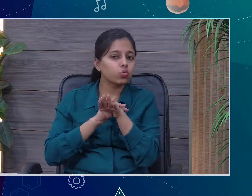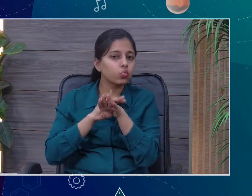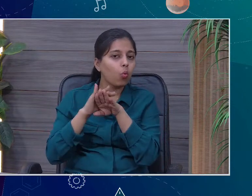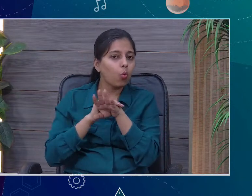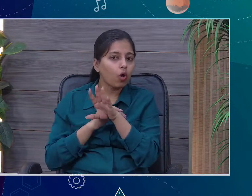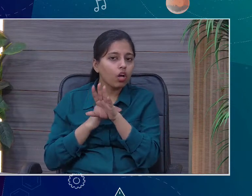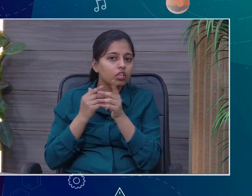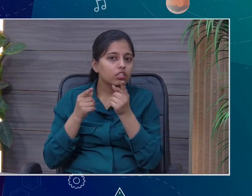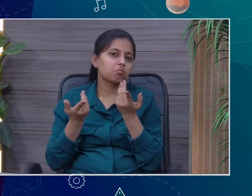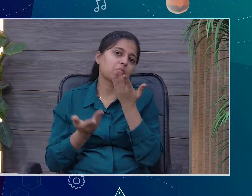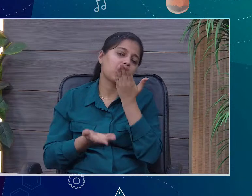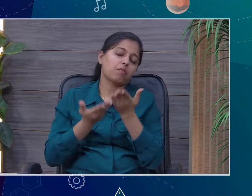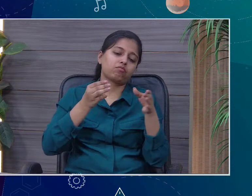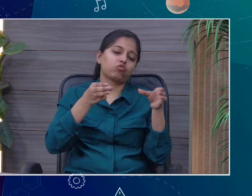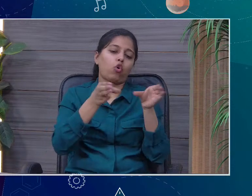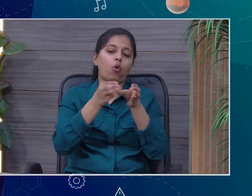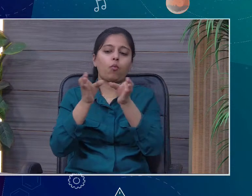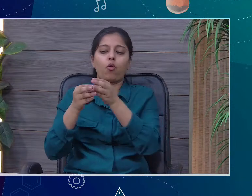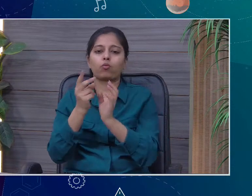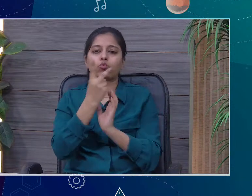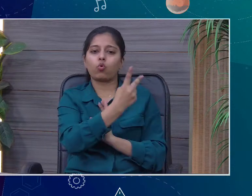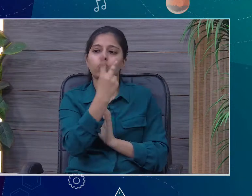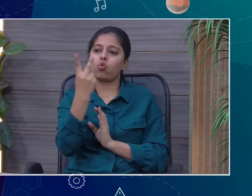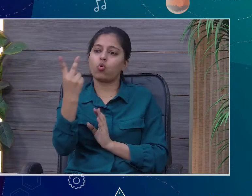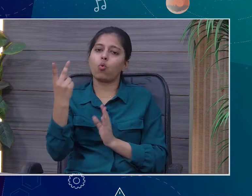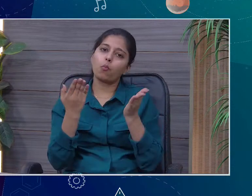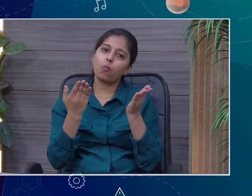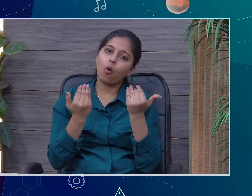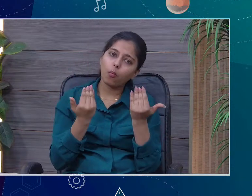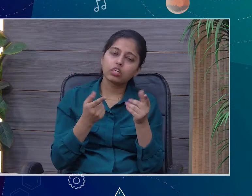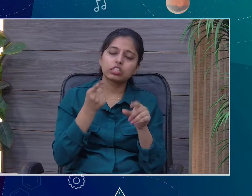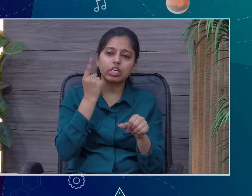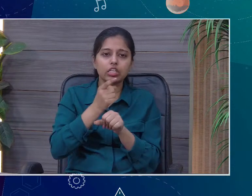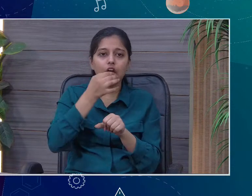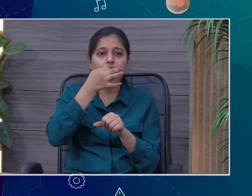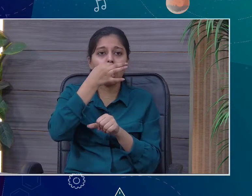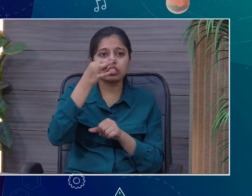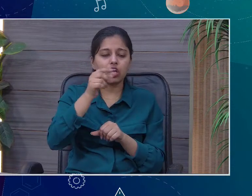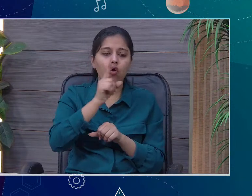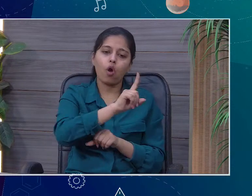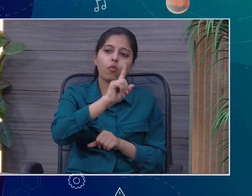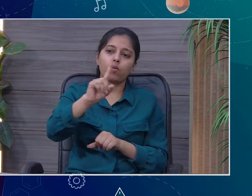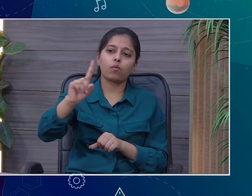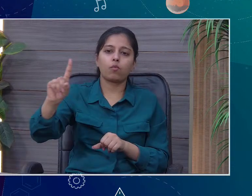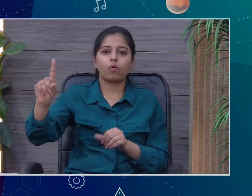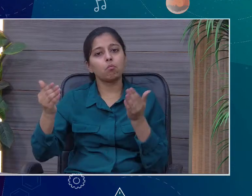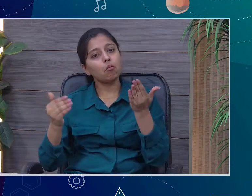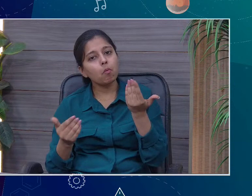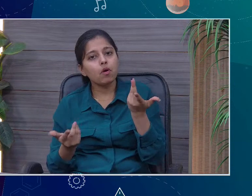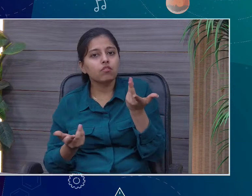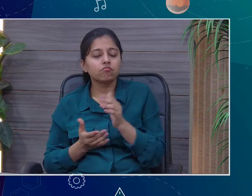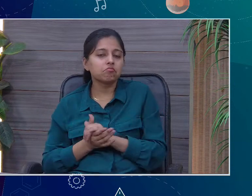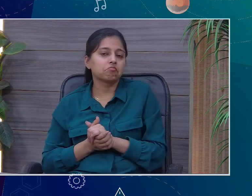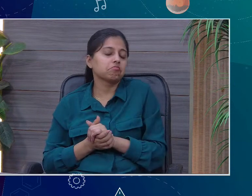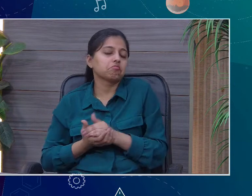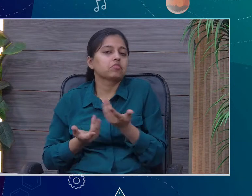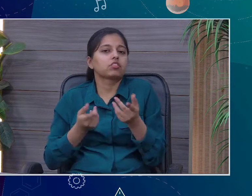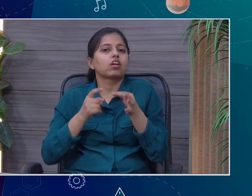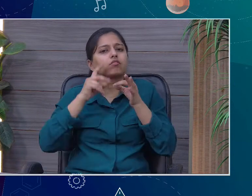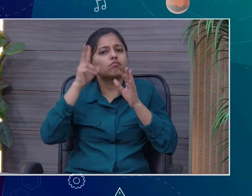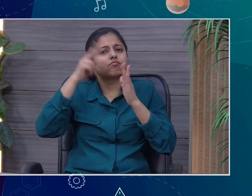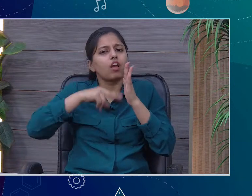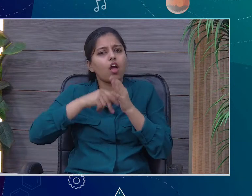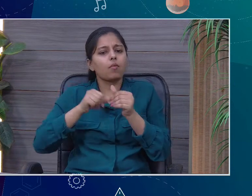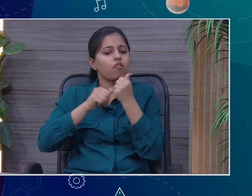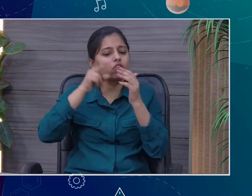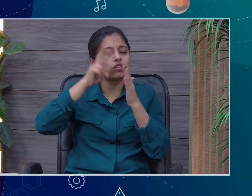it in the pairs as well, and teacher can ask them to read turn by turn. Okay. So they can read the poem, and then